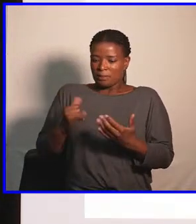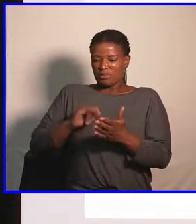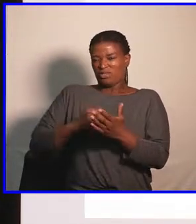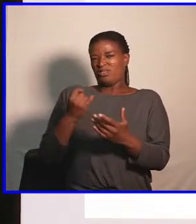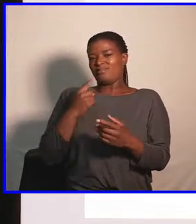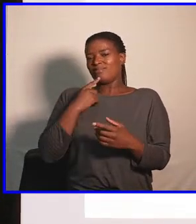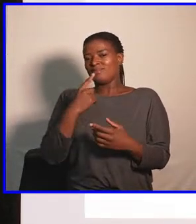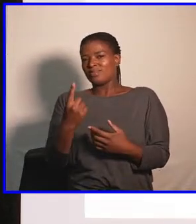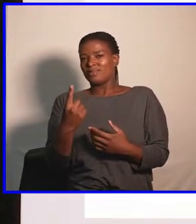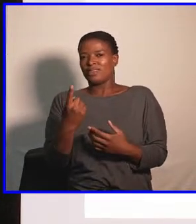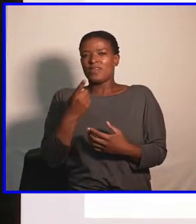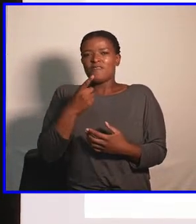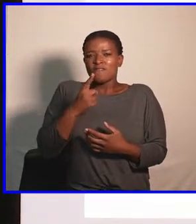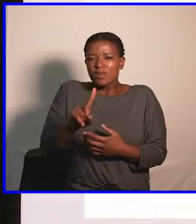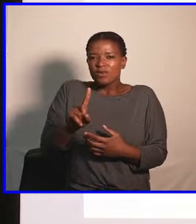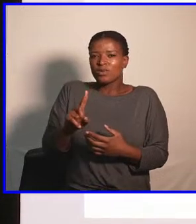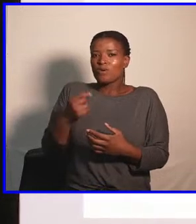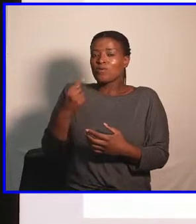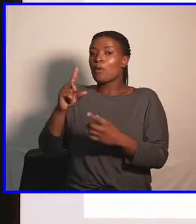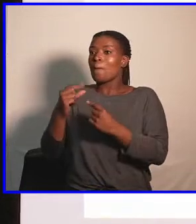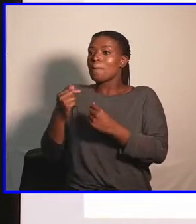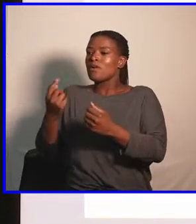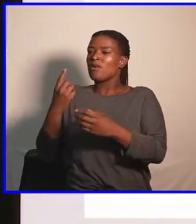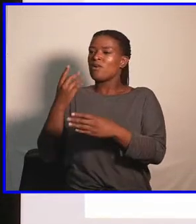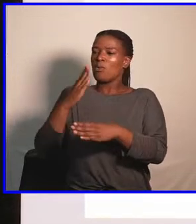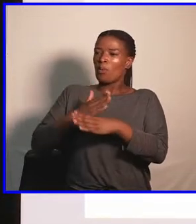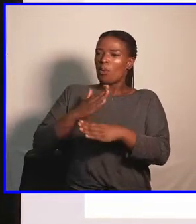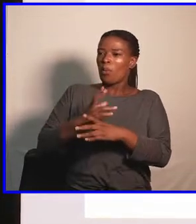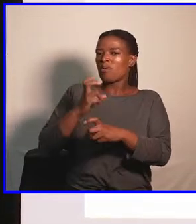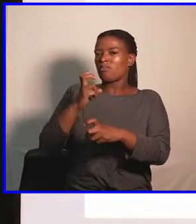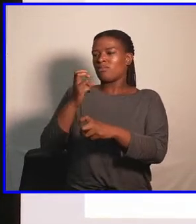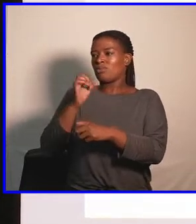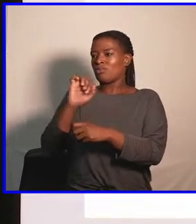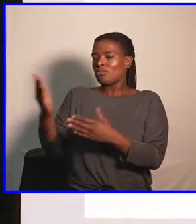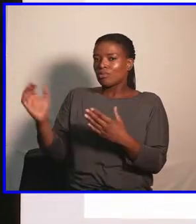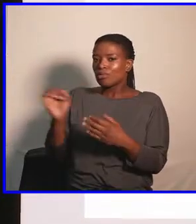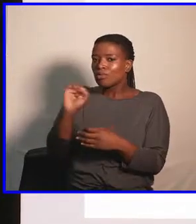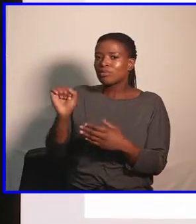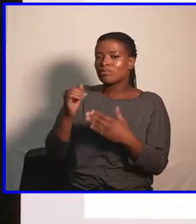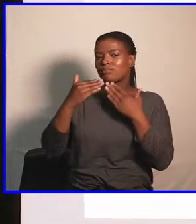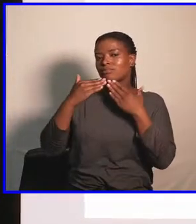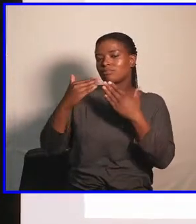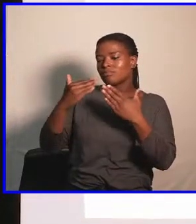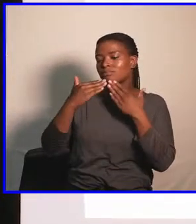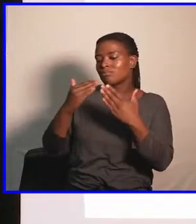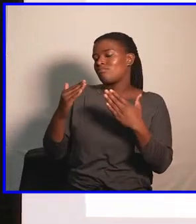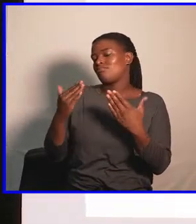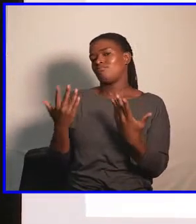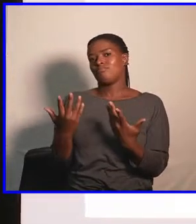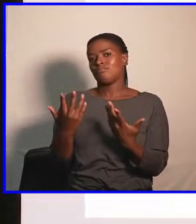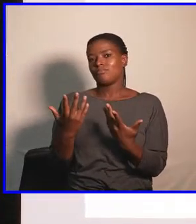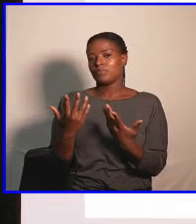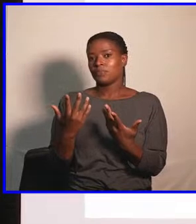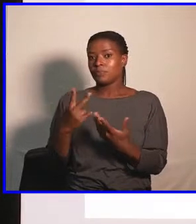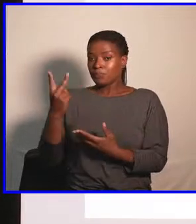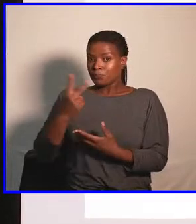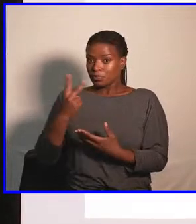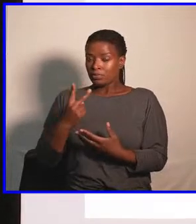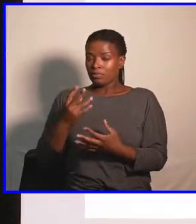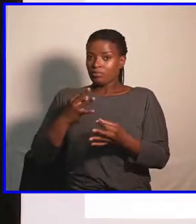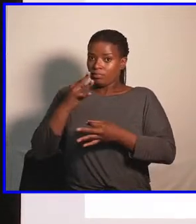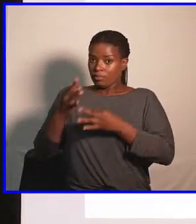say, for your unstinted contribution and sacrifice, we truly appreciate that. I also want